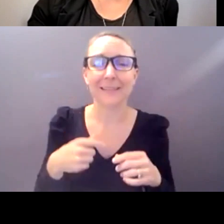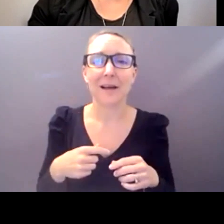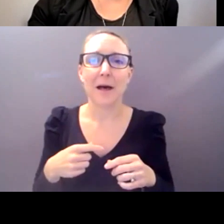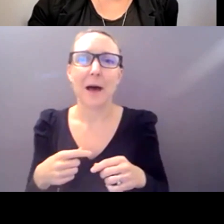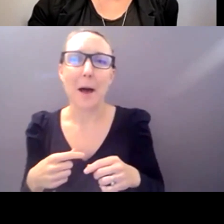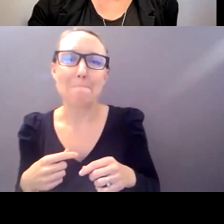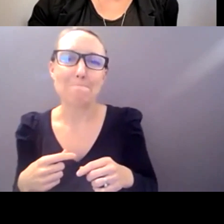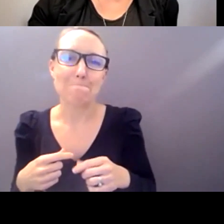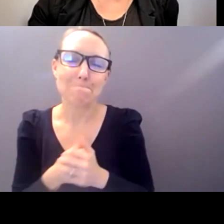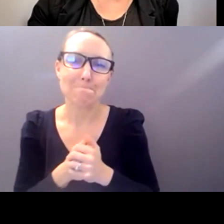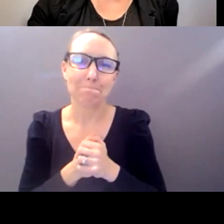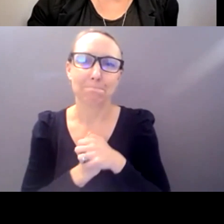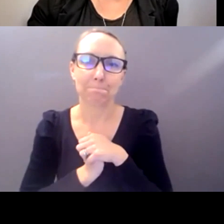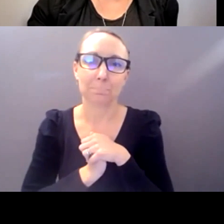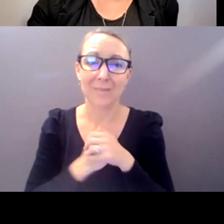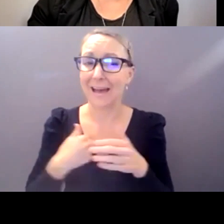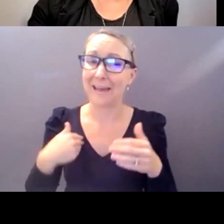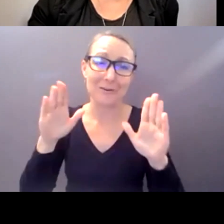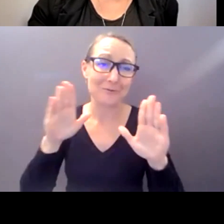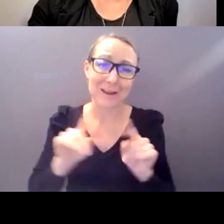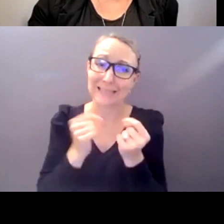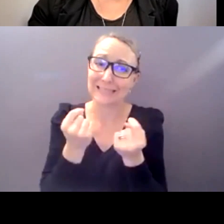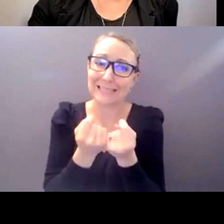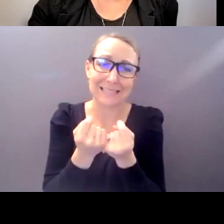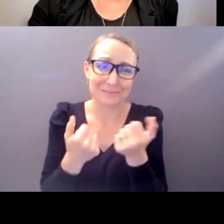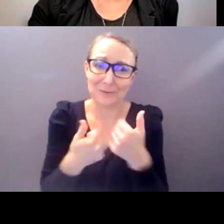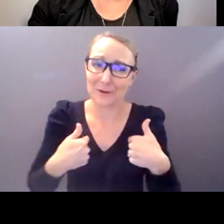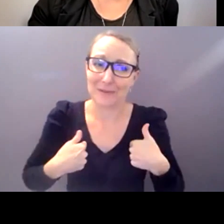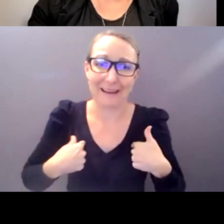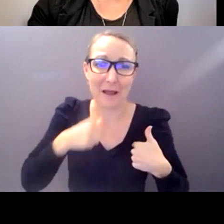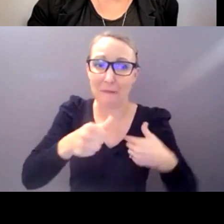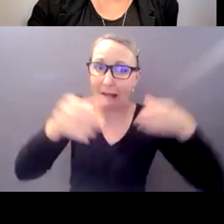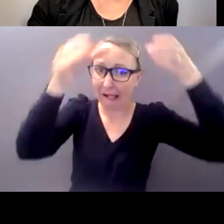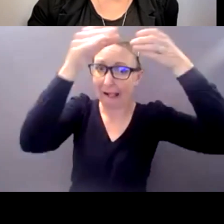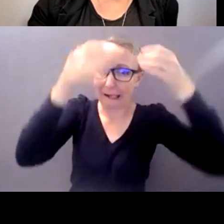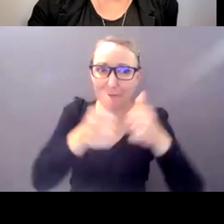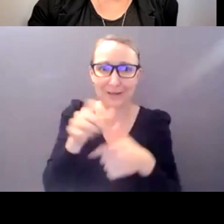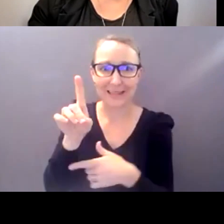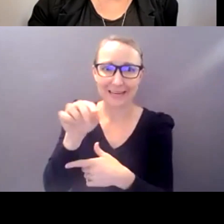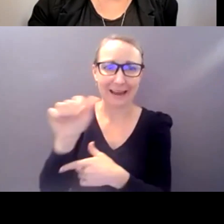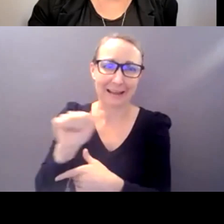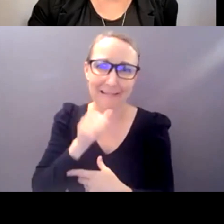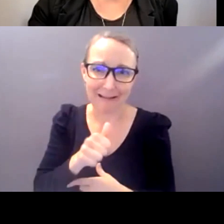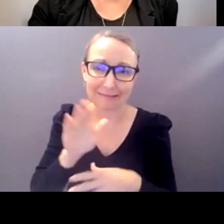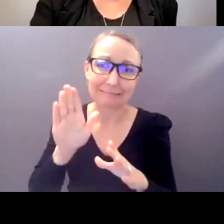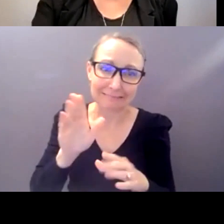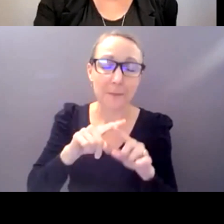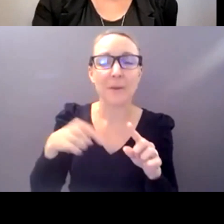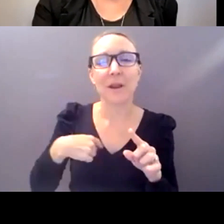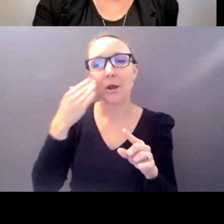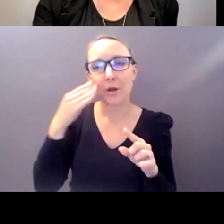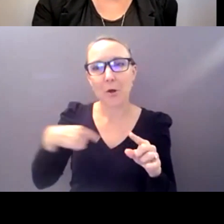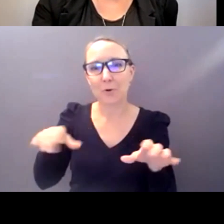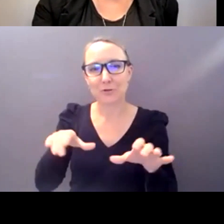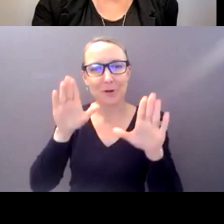me. And I'm not the data guru. But I know that we're doing great work.